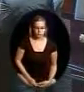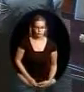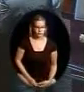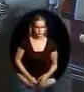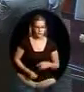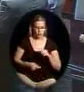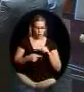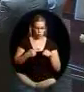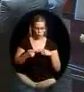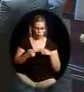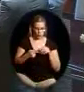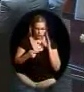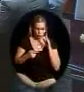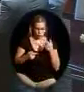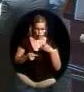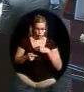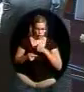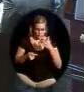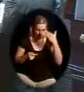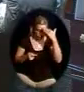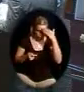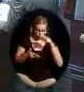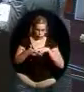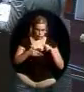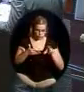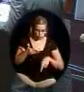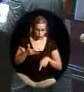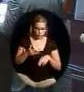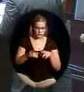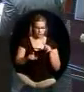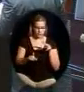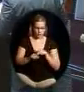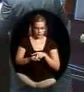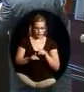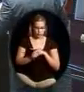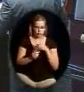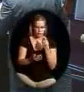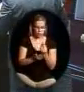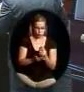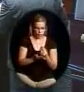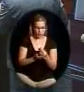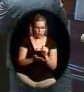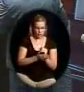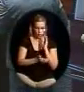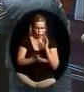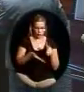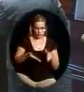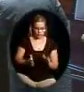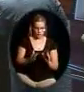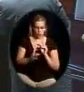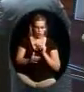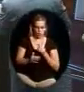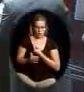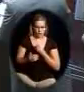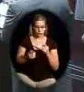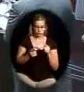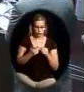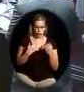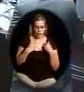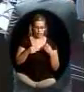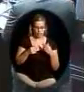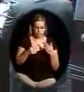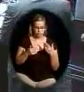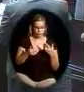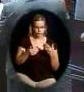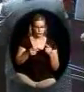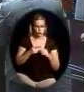When would we know about the results of the application of the grant that would allow us then to have continue with